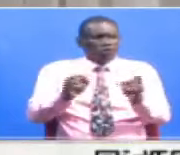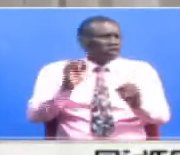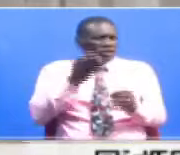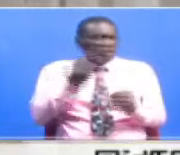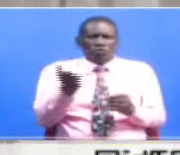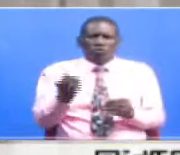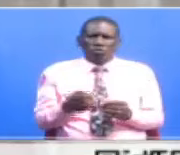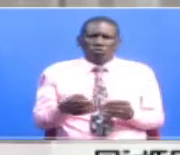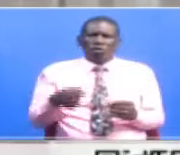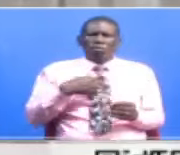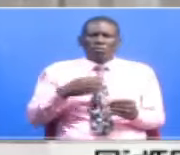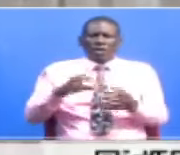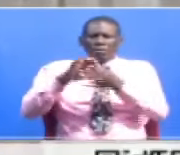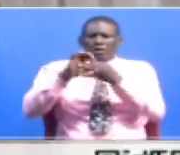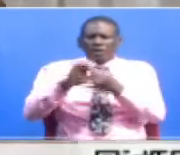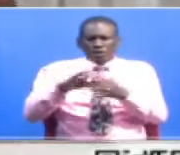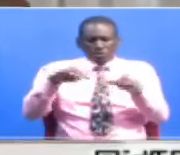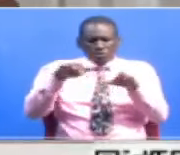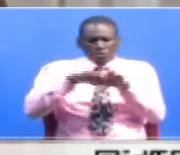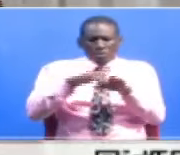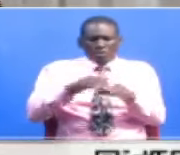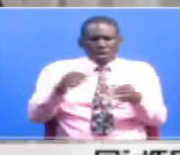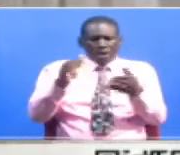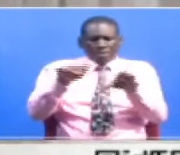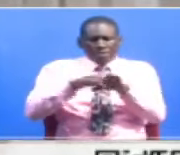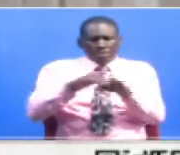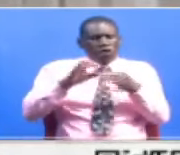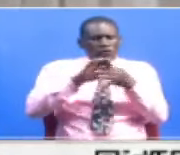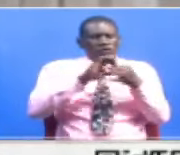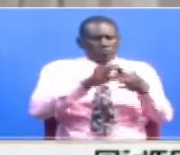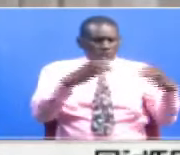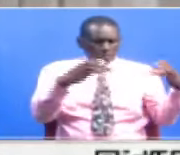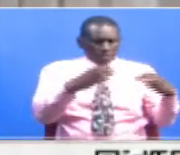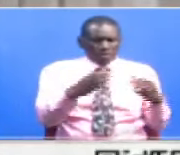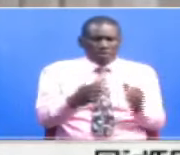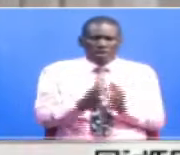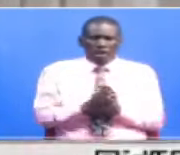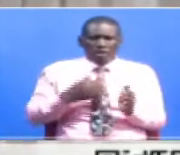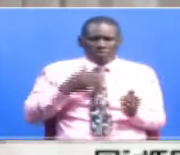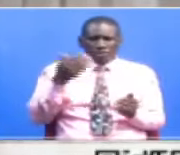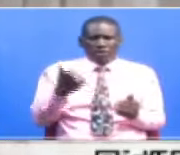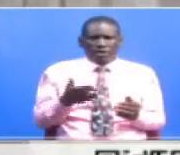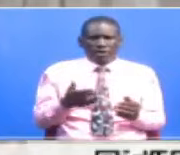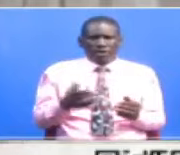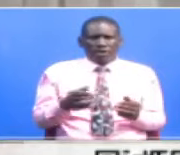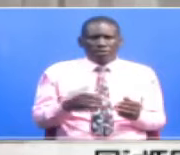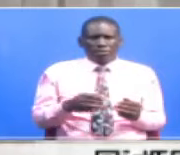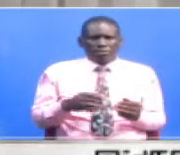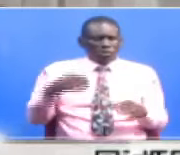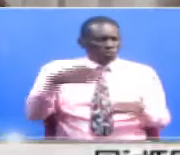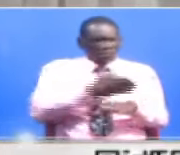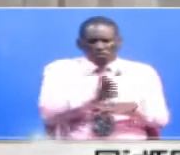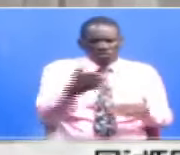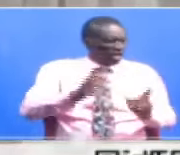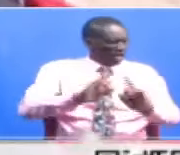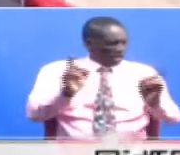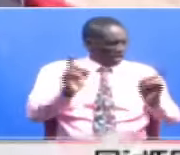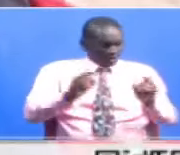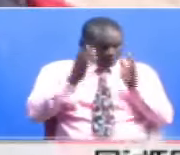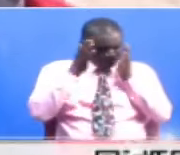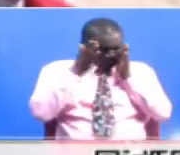mwana Azimio. Na hapa mimi niko. Mimi sio mtapeli wa kuruka huku na